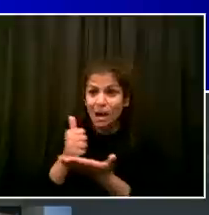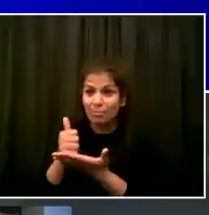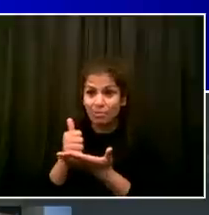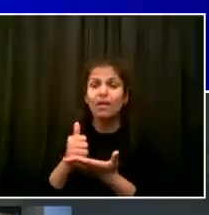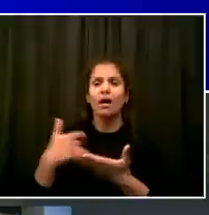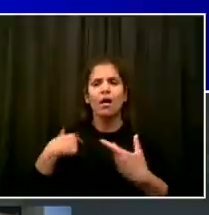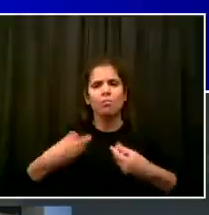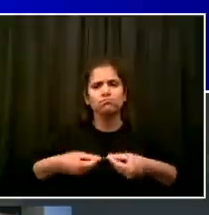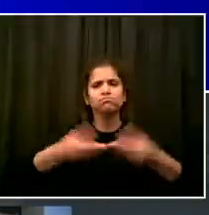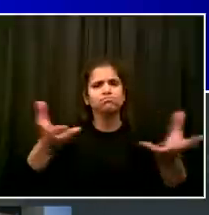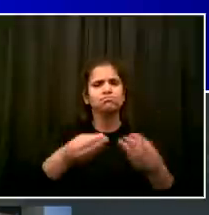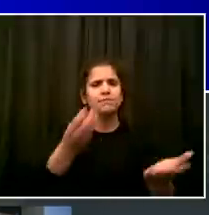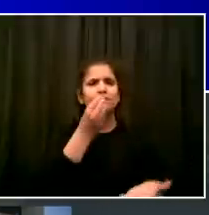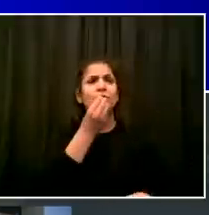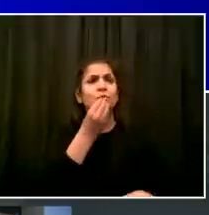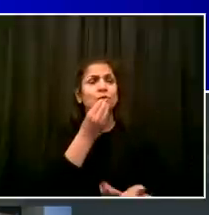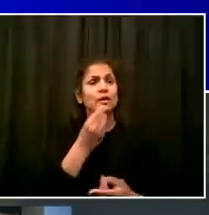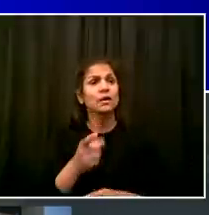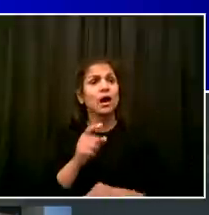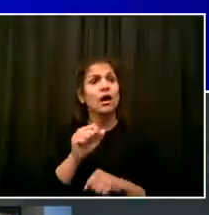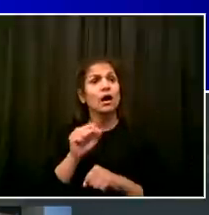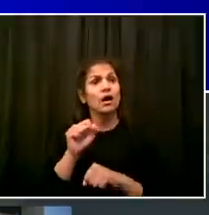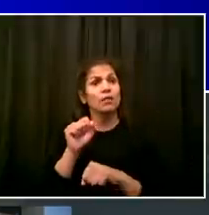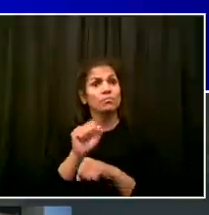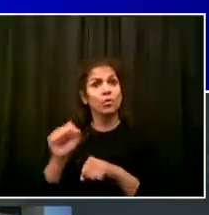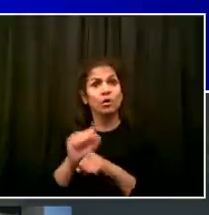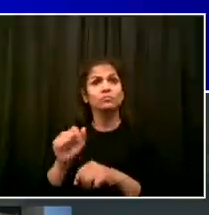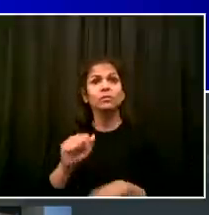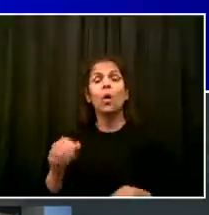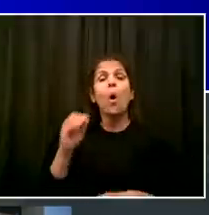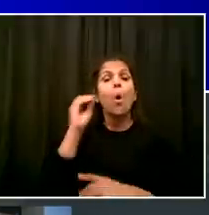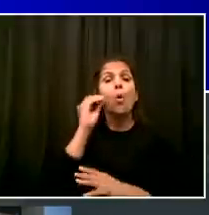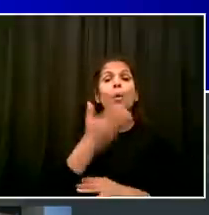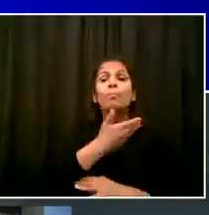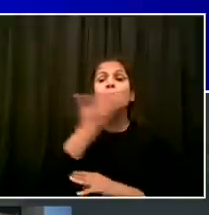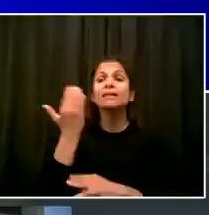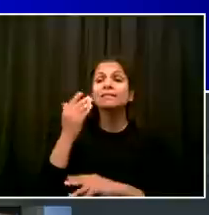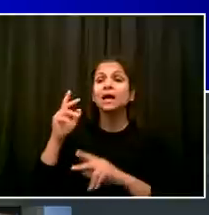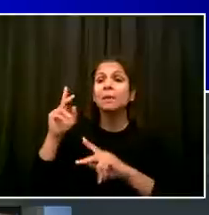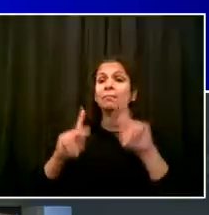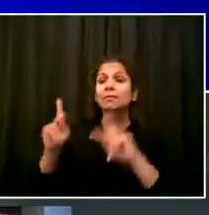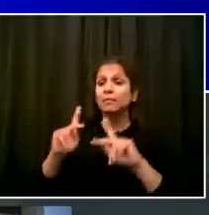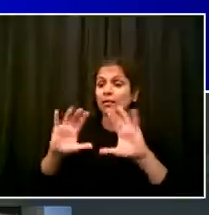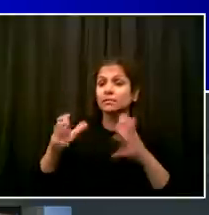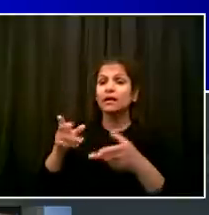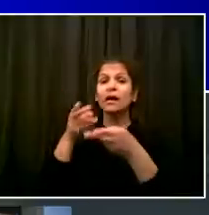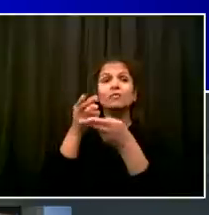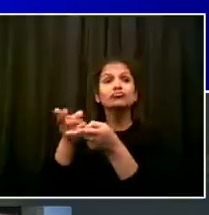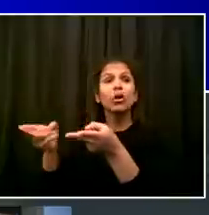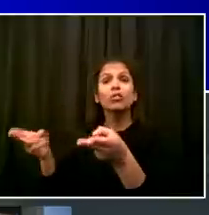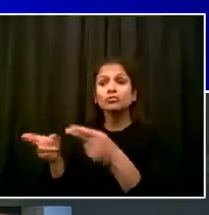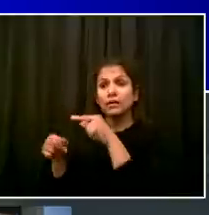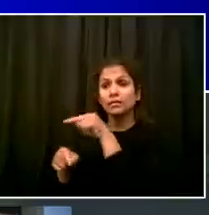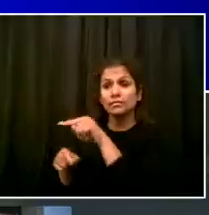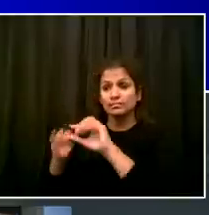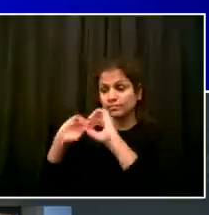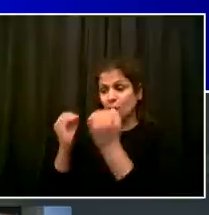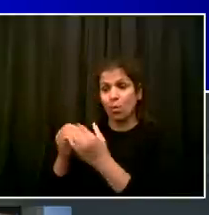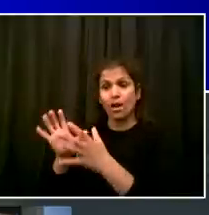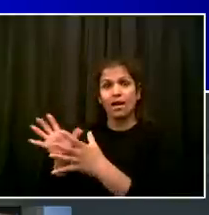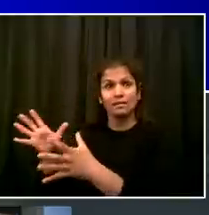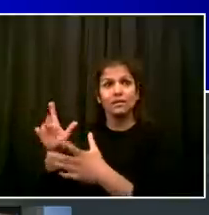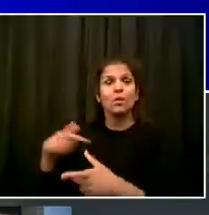shelters and in organizations that help our children, settlement houses, I mean, you name it, a broad, broad range